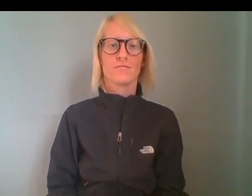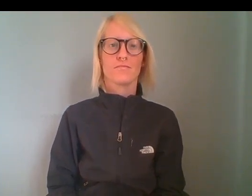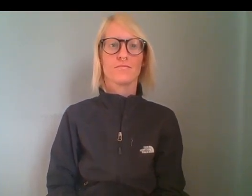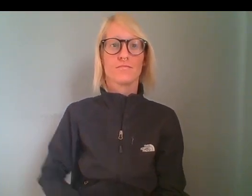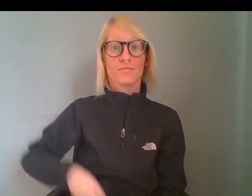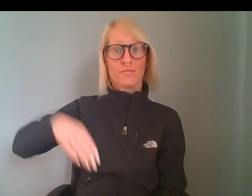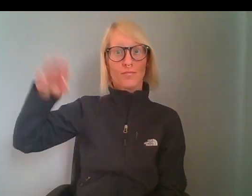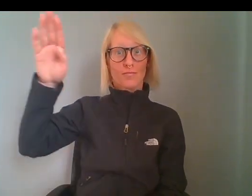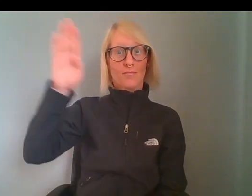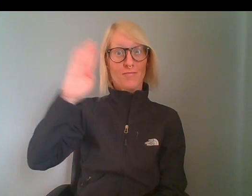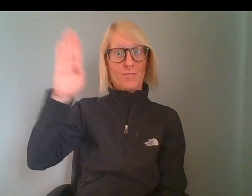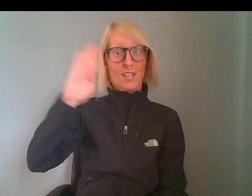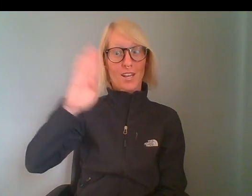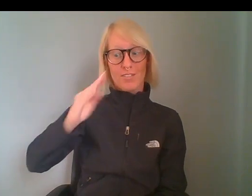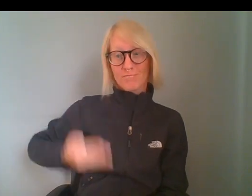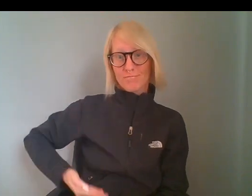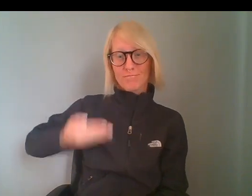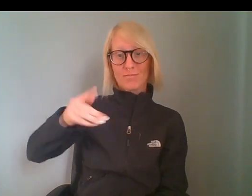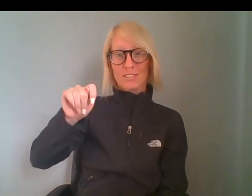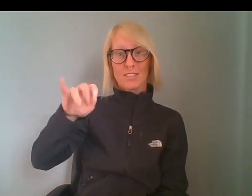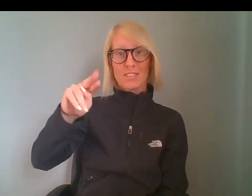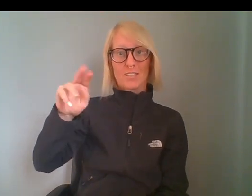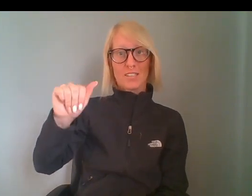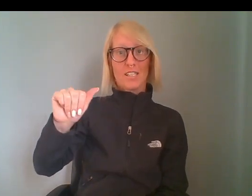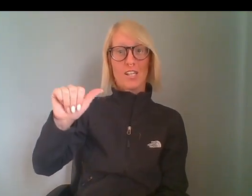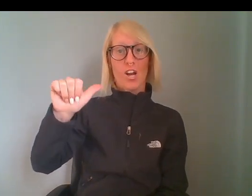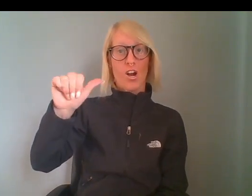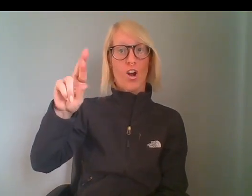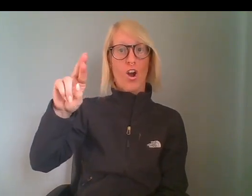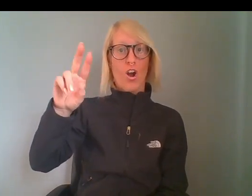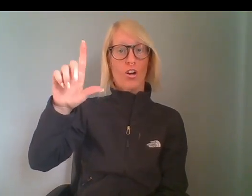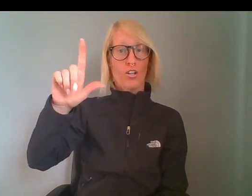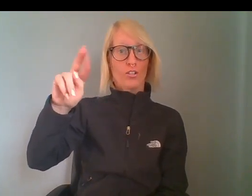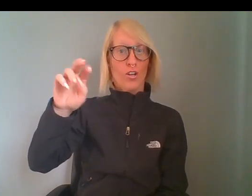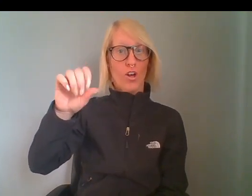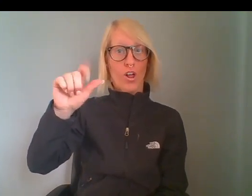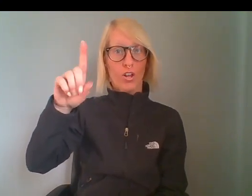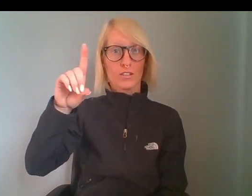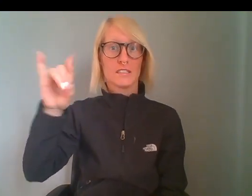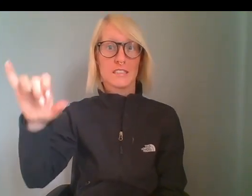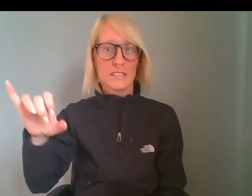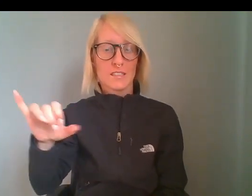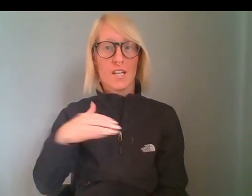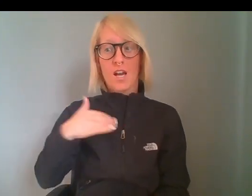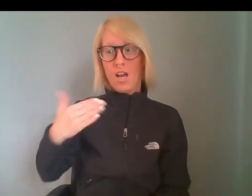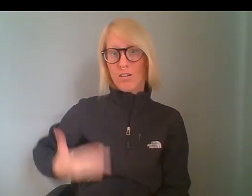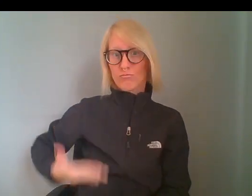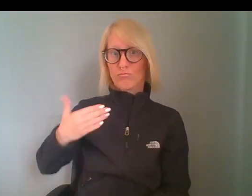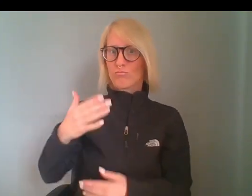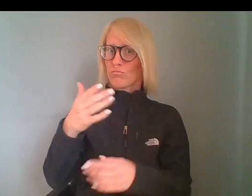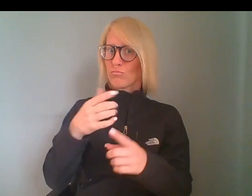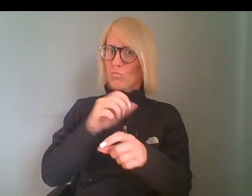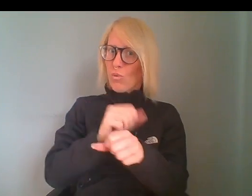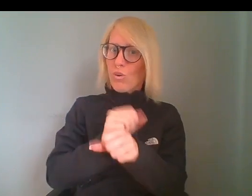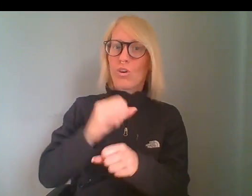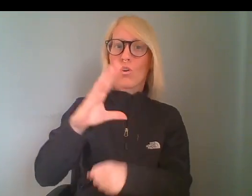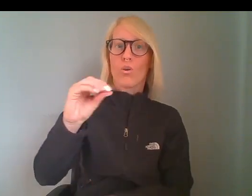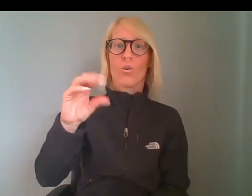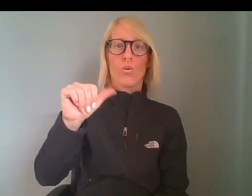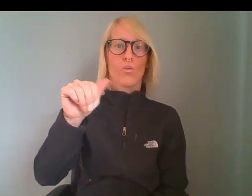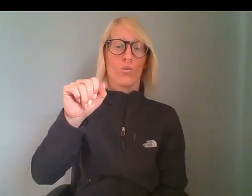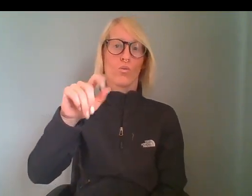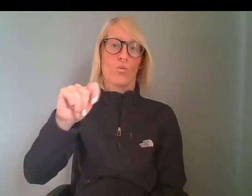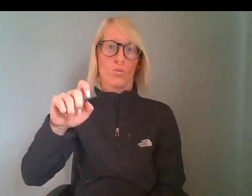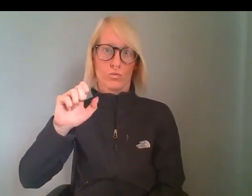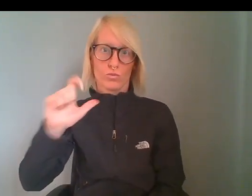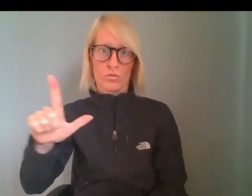As Tom said, my name is Tina Arnoldi. I'm with Coastal Community Foundation, and I have 2 business cards for you today. If you